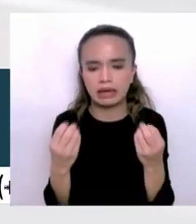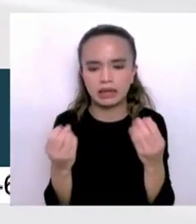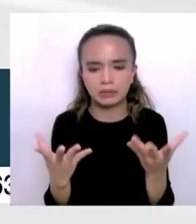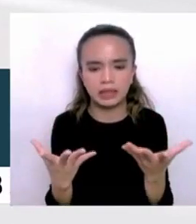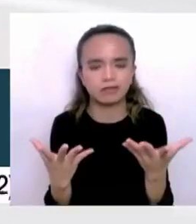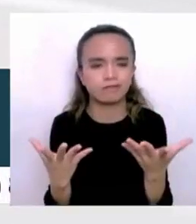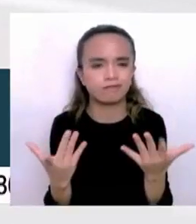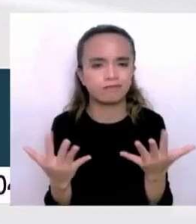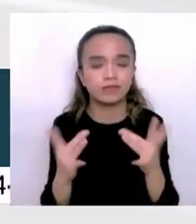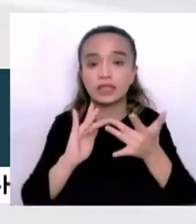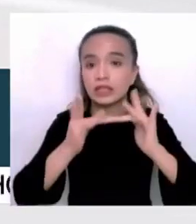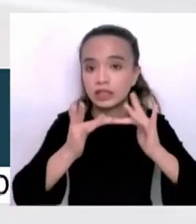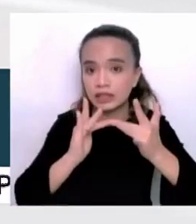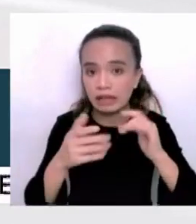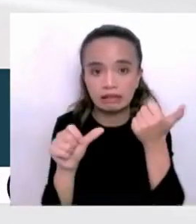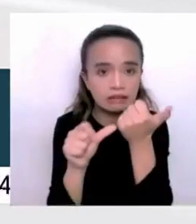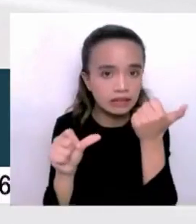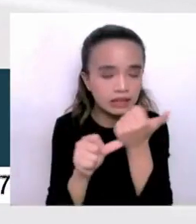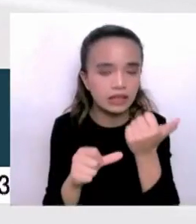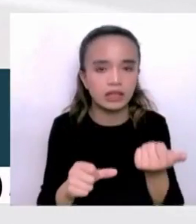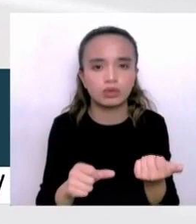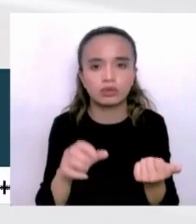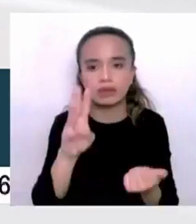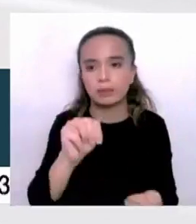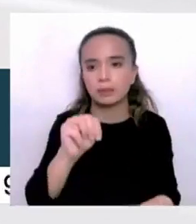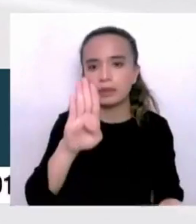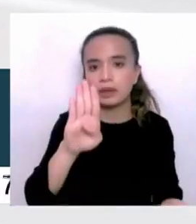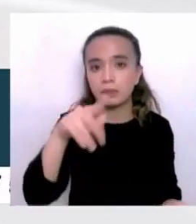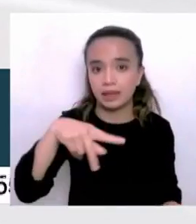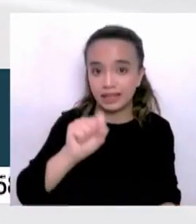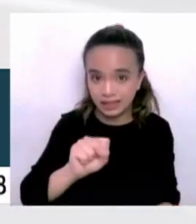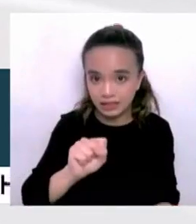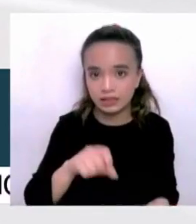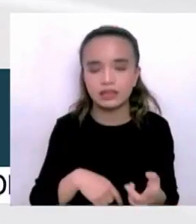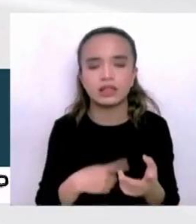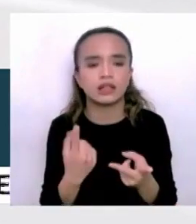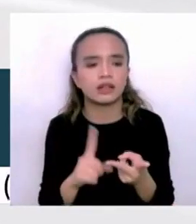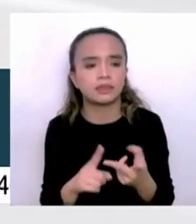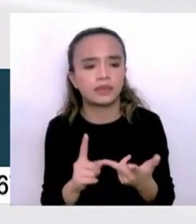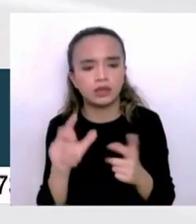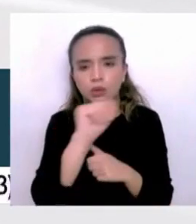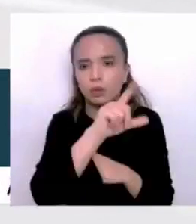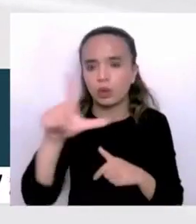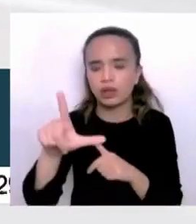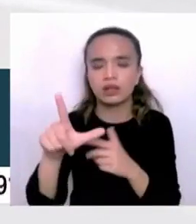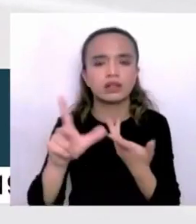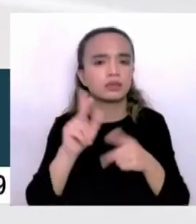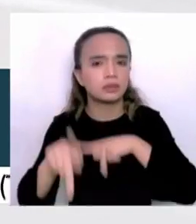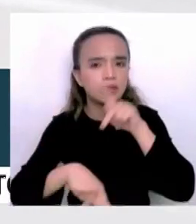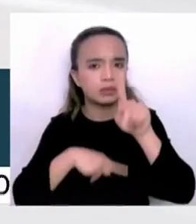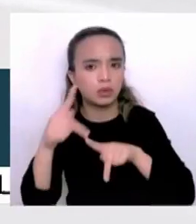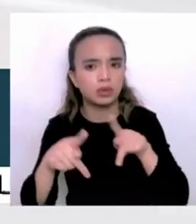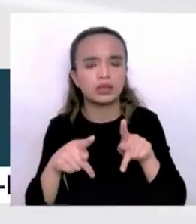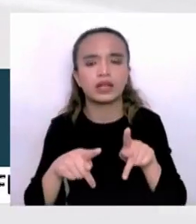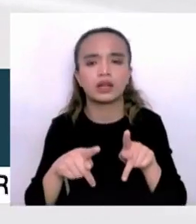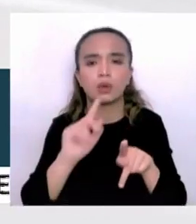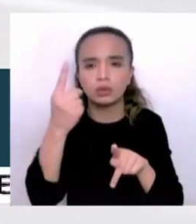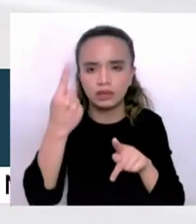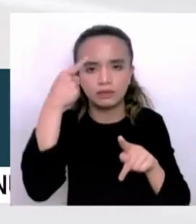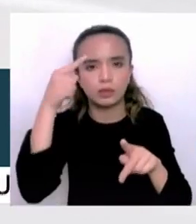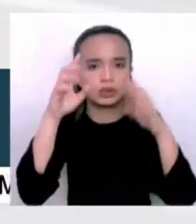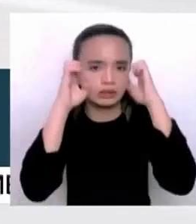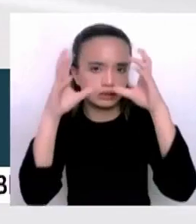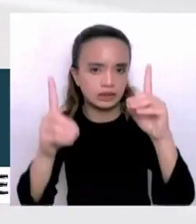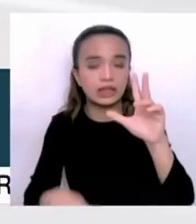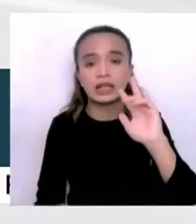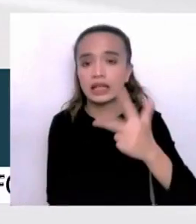internet assistance, bandwidth, also towers for the people, exclusively for education. And number three,